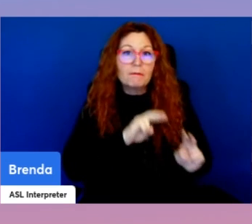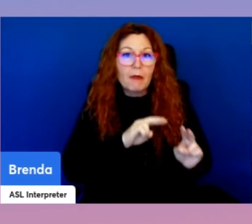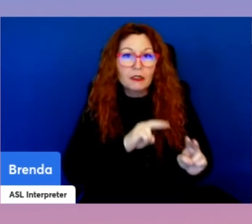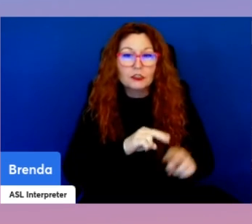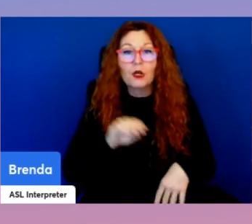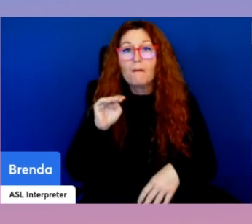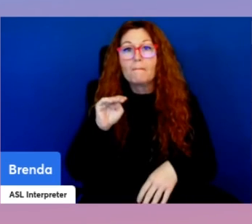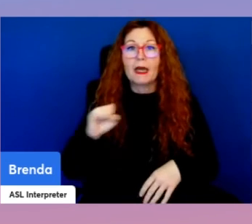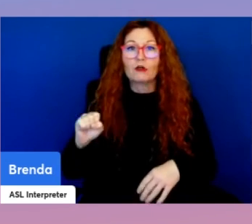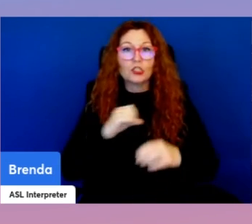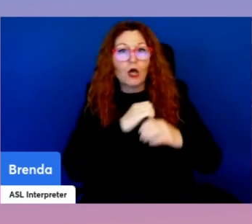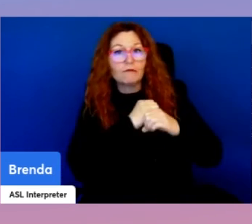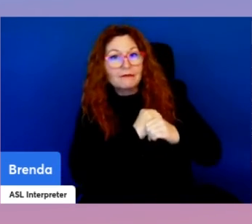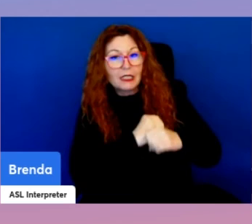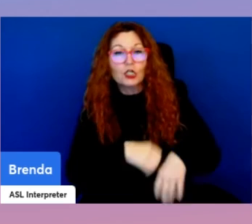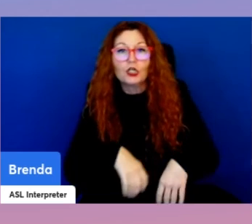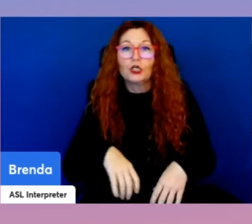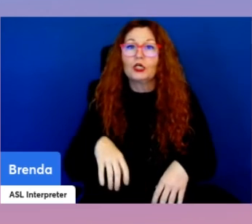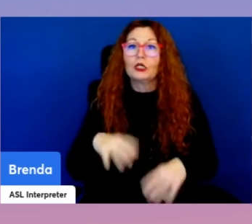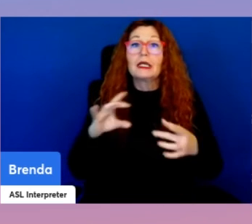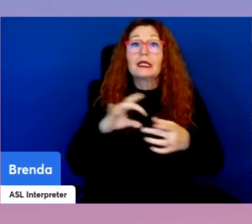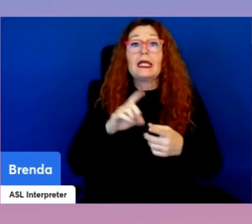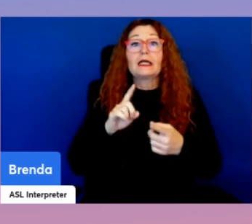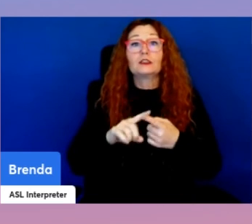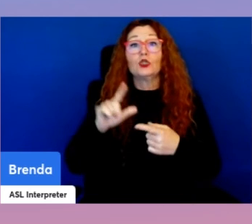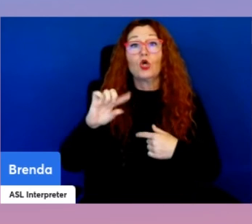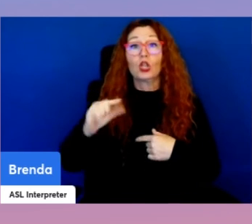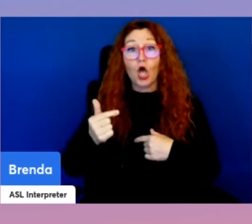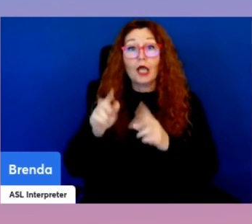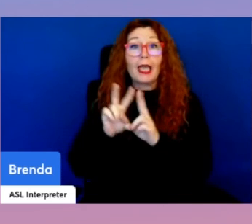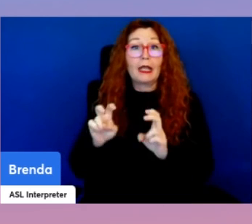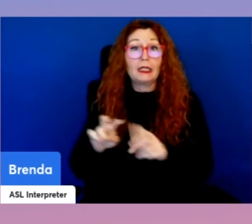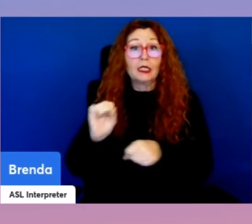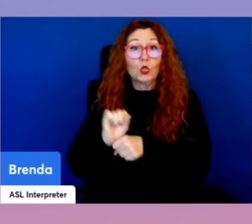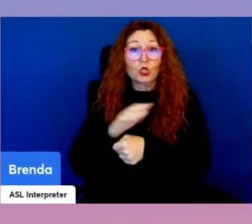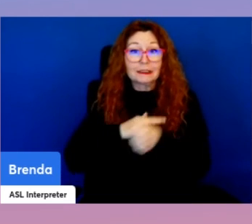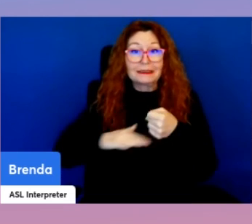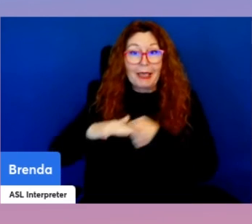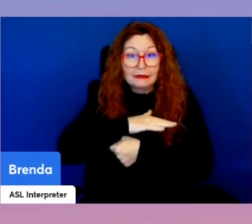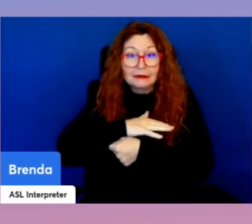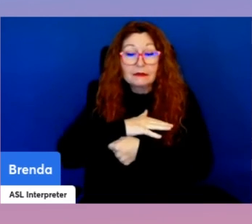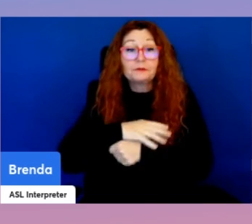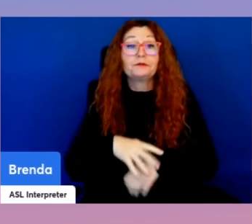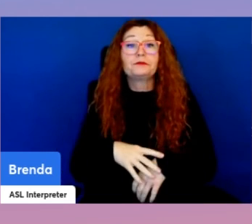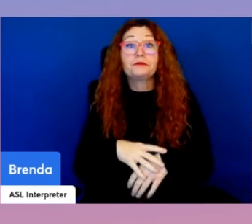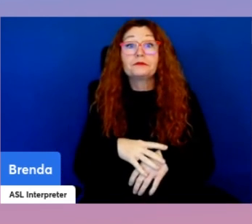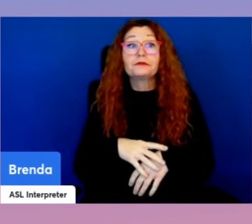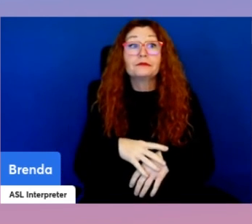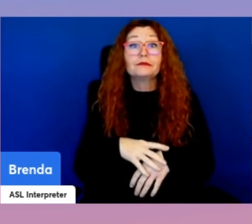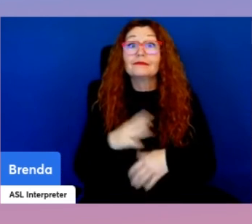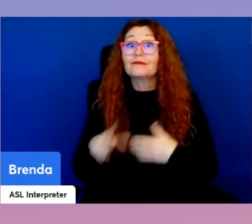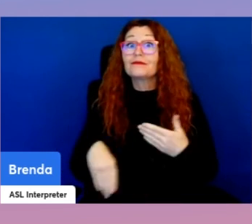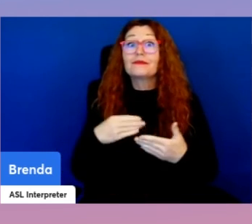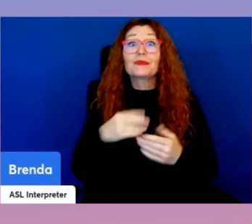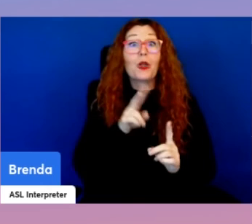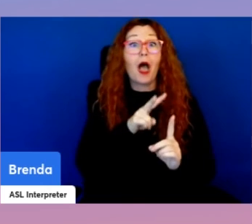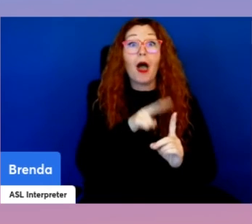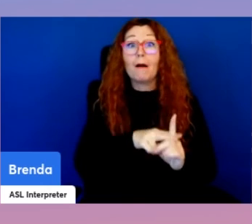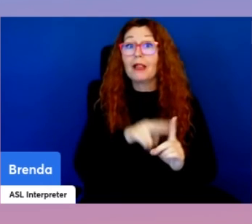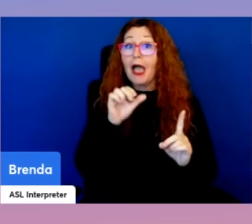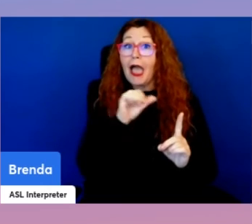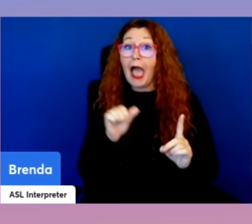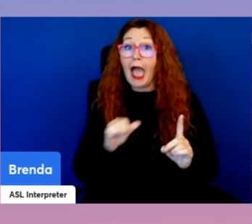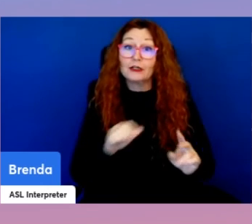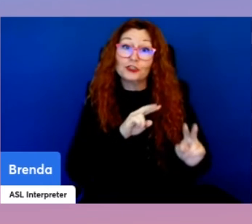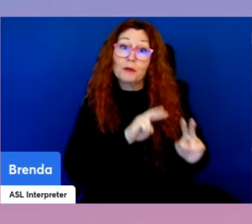Microsoft Defender, and to connect it to our log analytics workspace. Then it's a matter of applying Azure Monitor